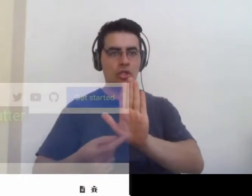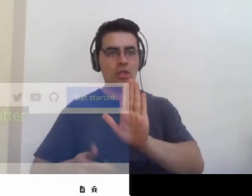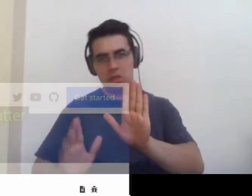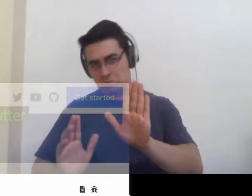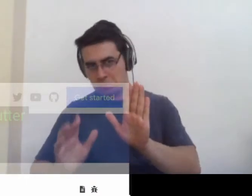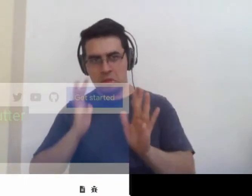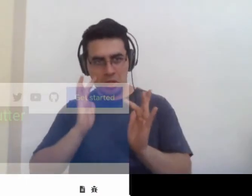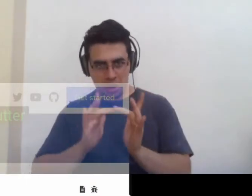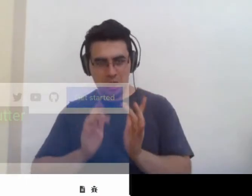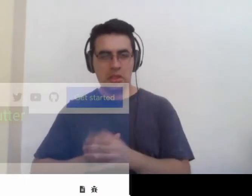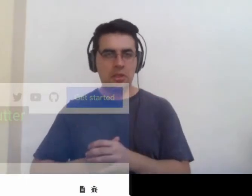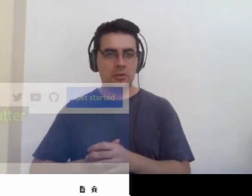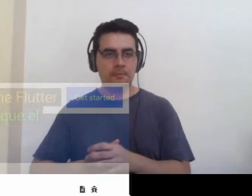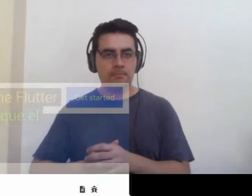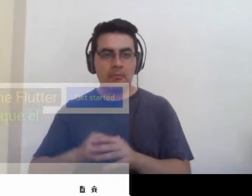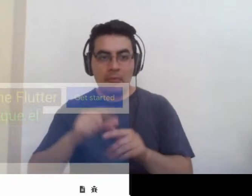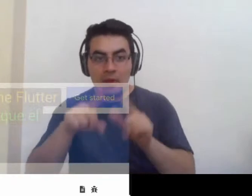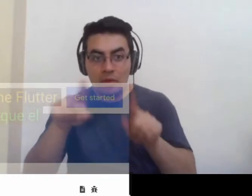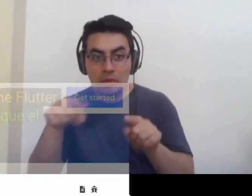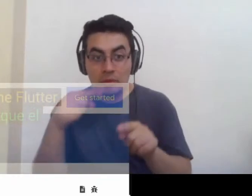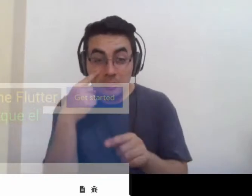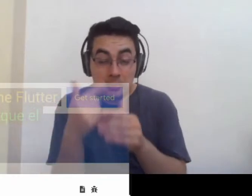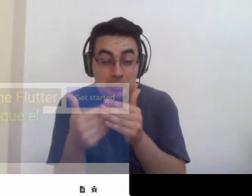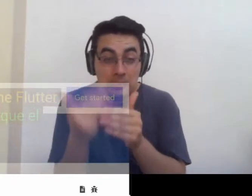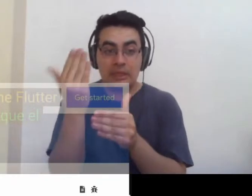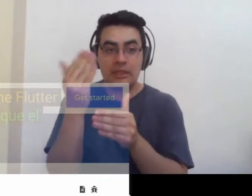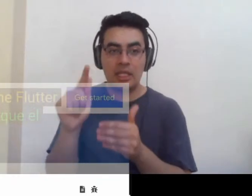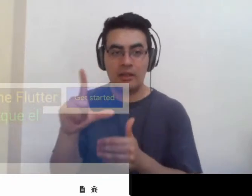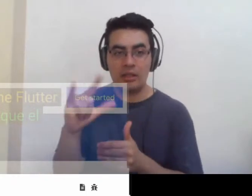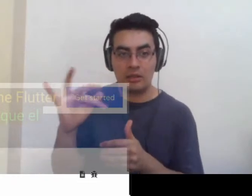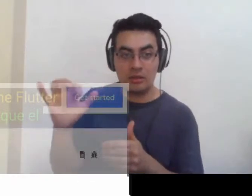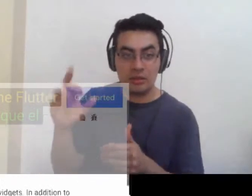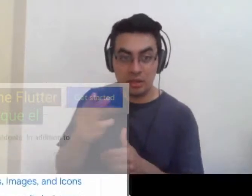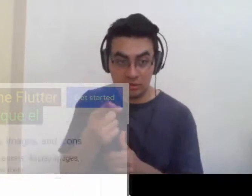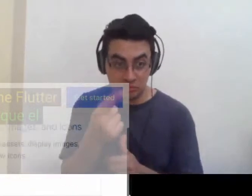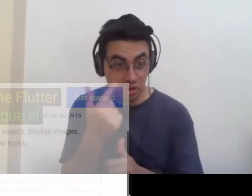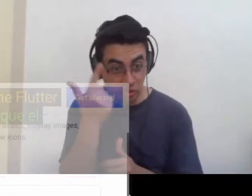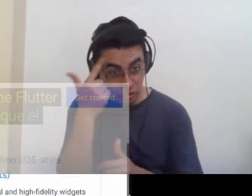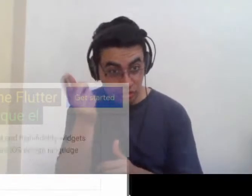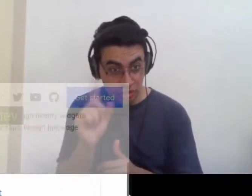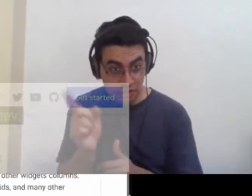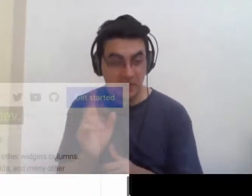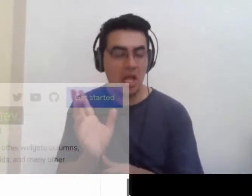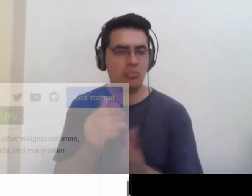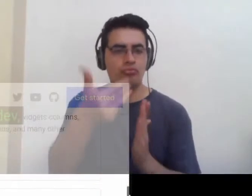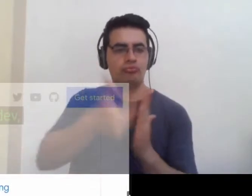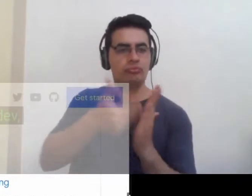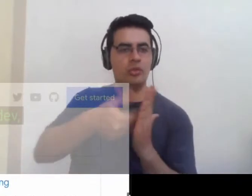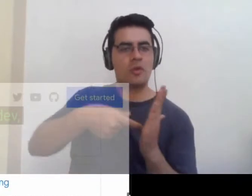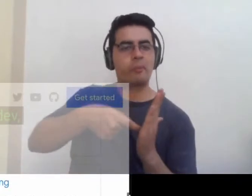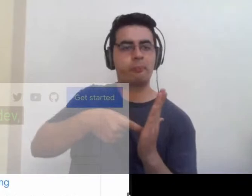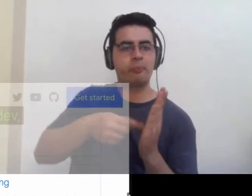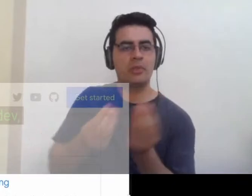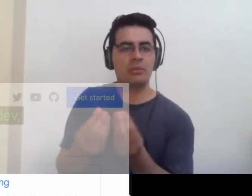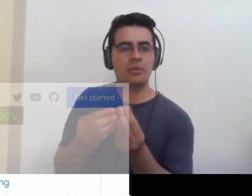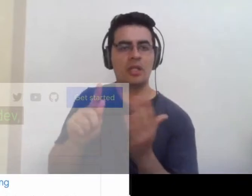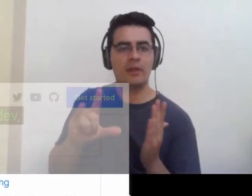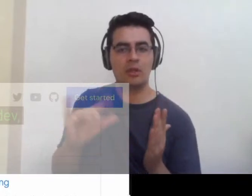you just getting into Flutter, be sure to check out the amazing documentation that the Flutter team has available at